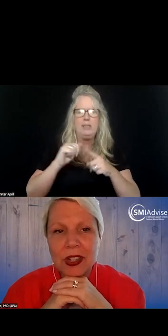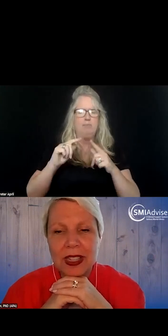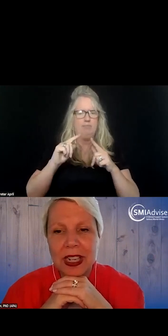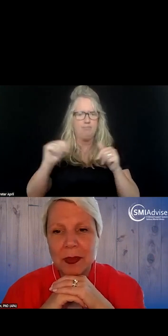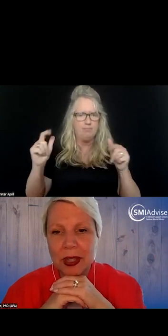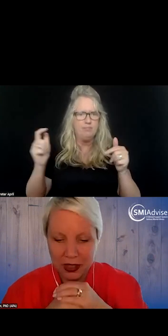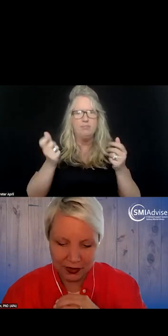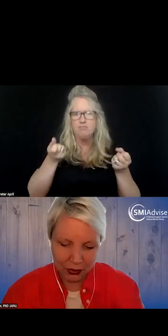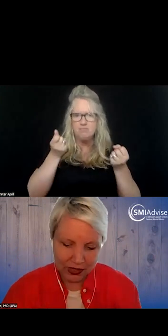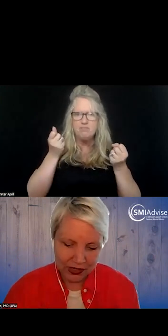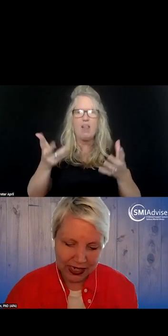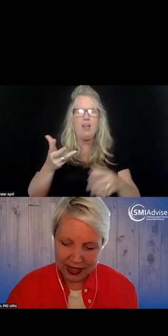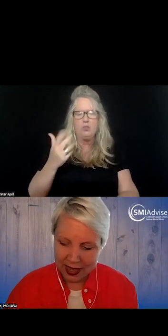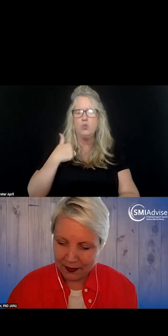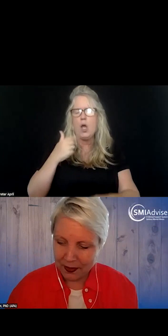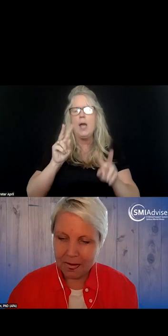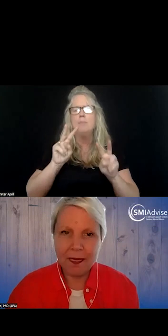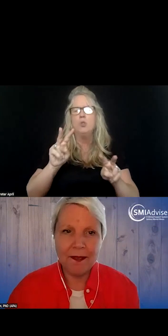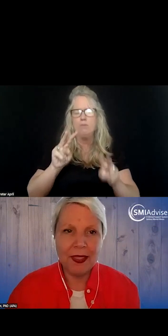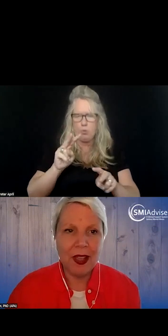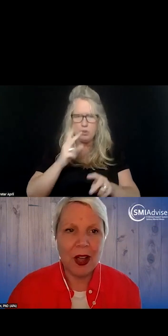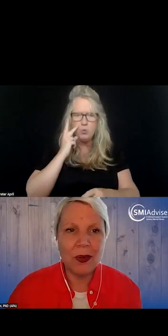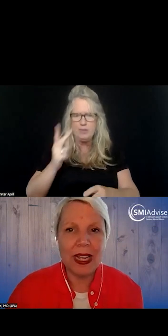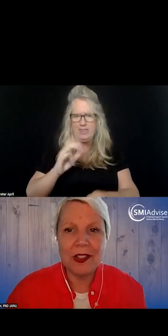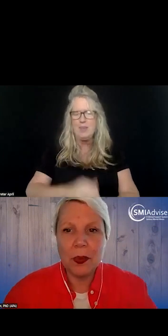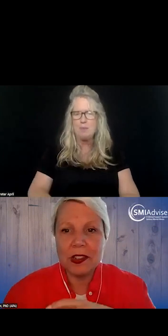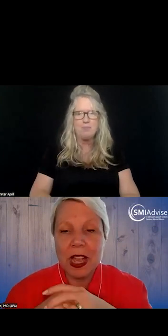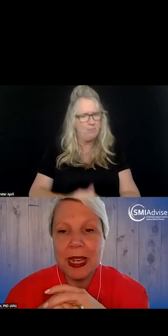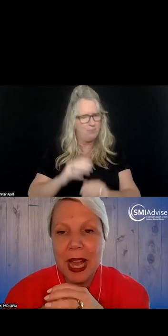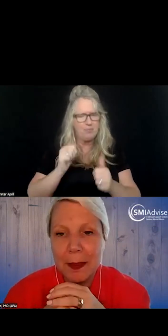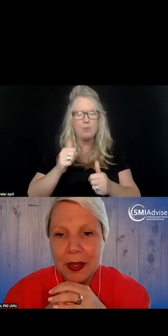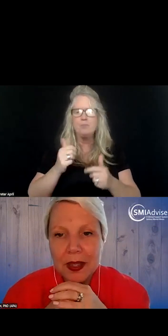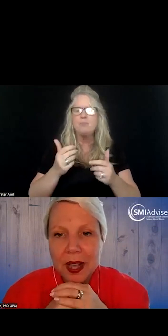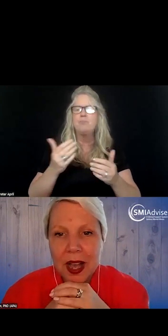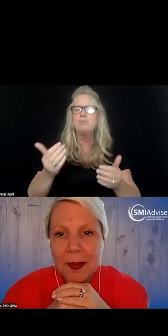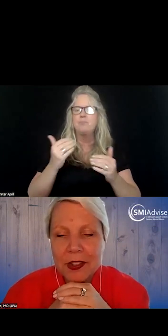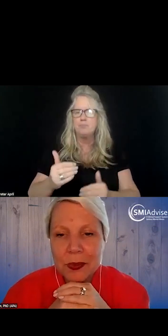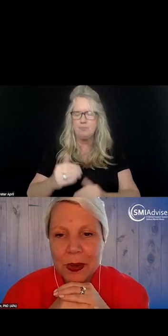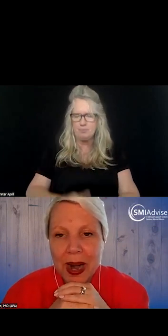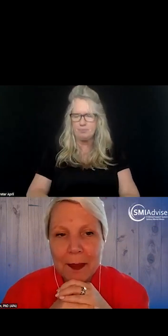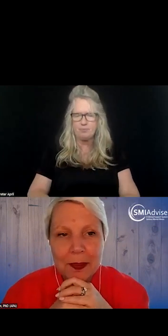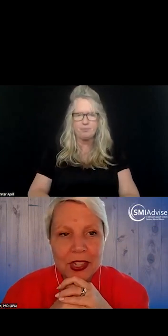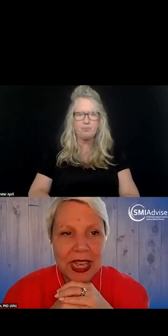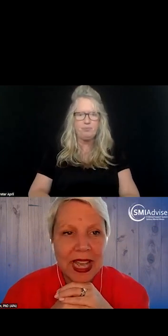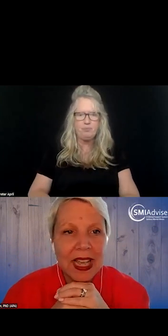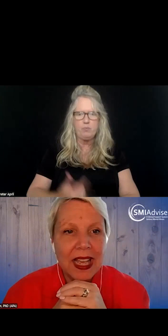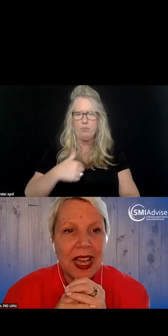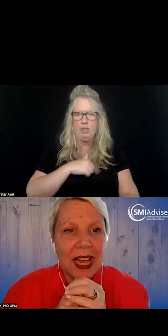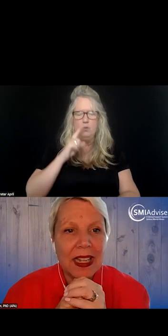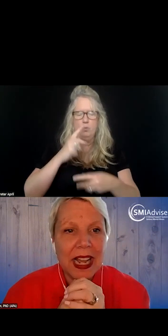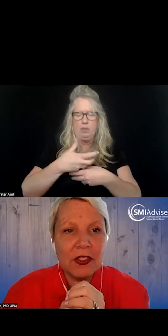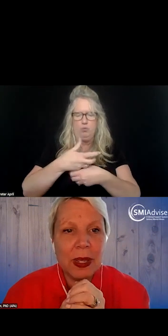lot of utility, and I'm really looking forward to seeing that. All right, so what's coming up we wrap up